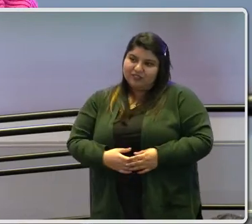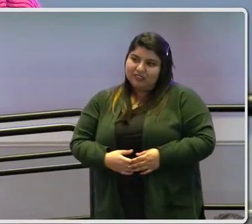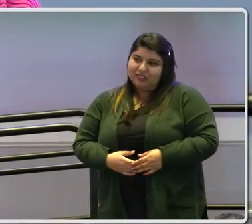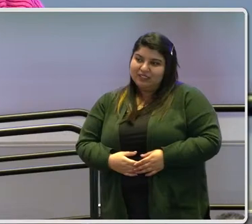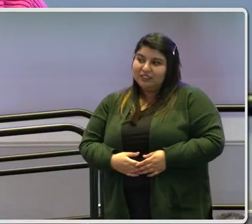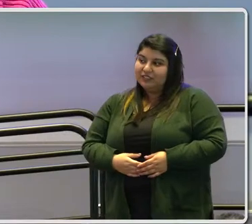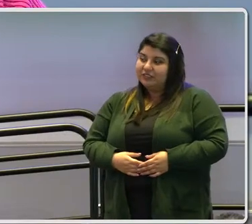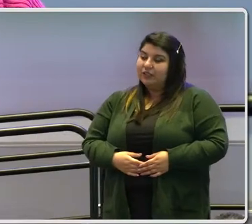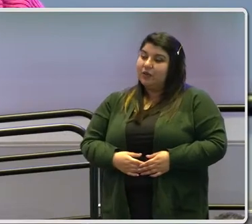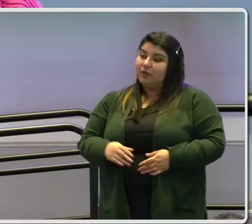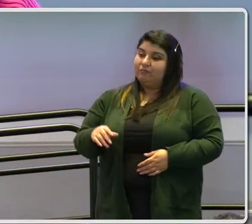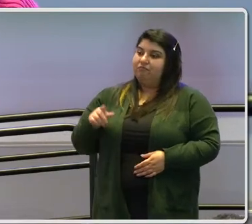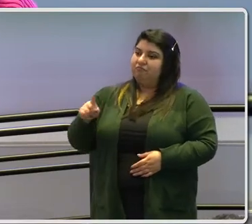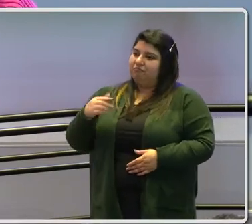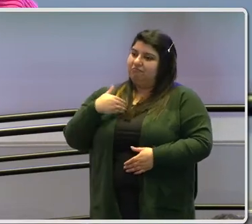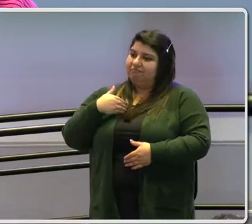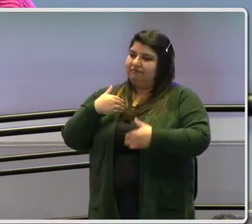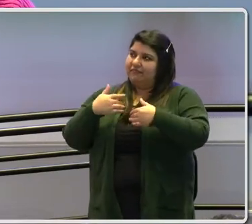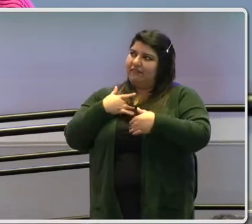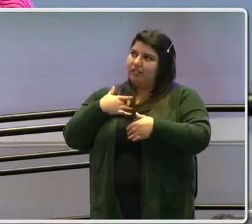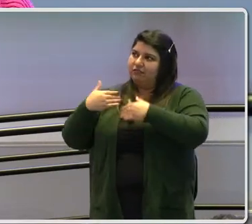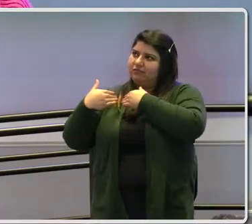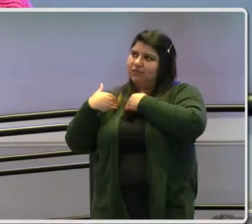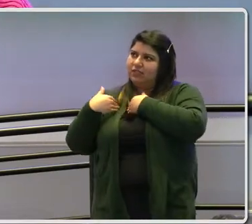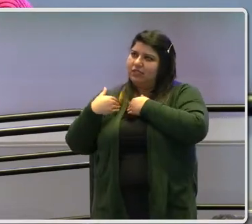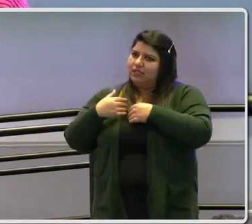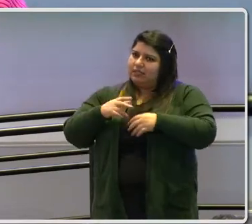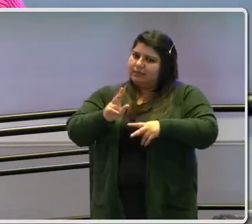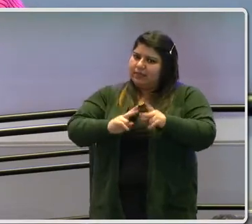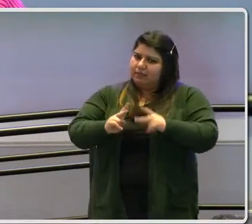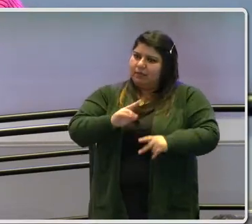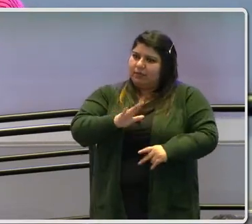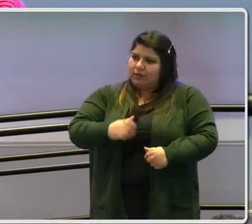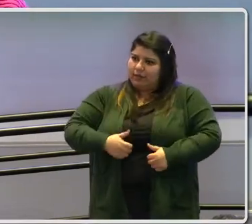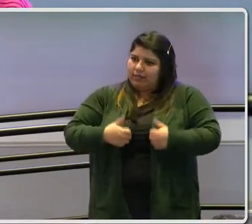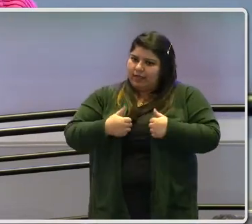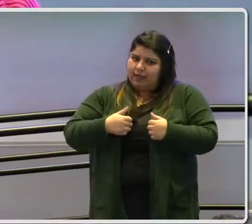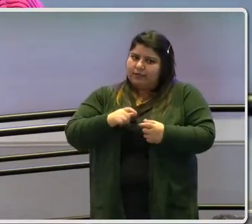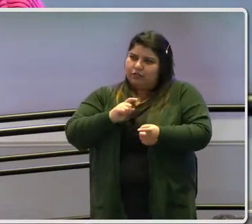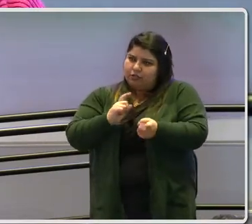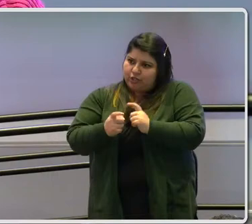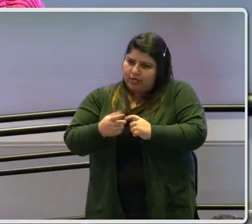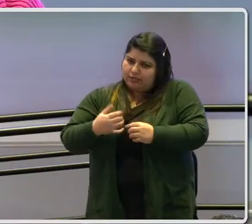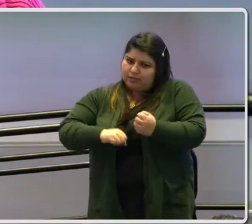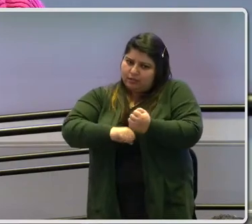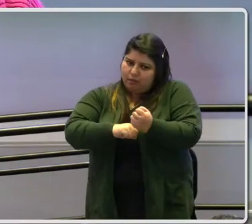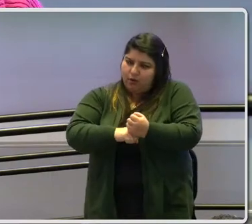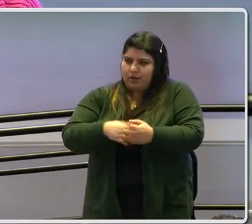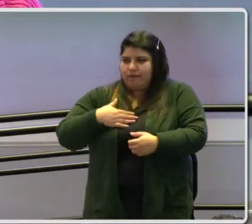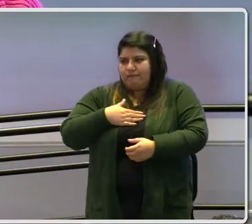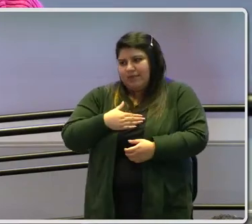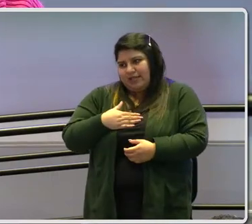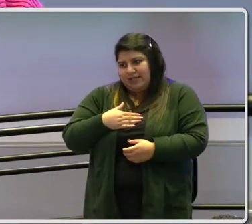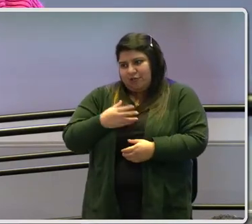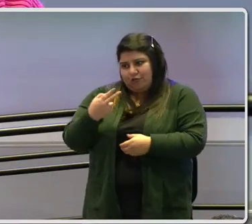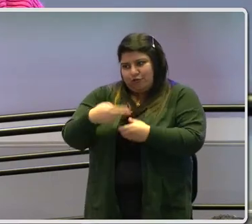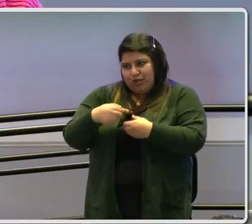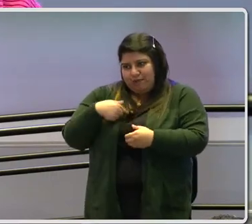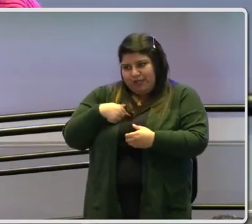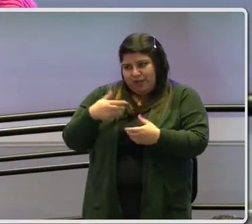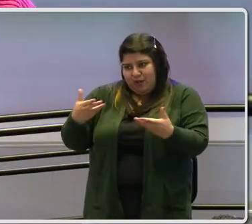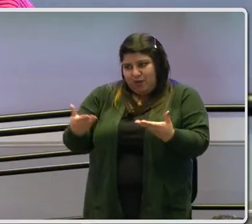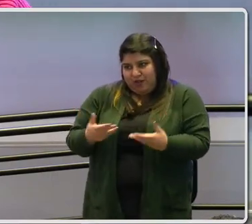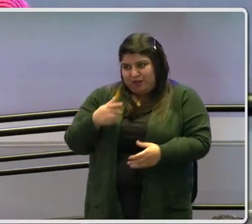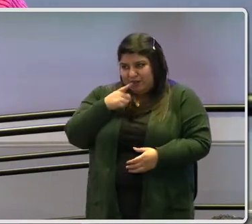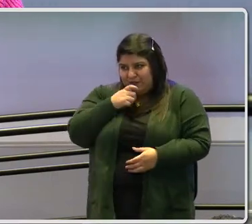obligation to protect human dignity and to help transform lives, please join me in